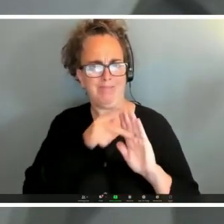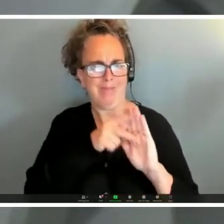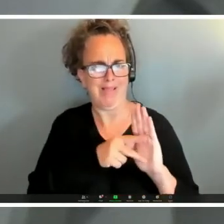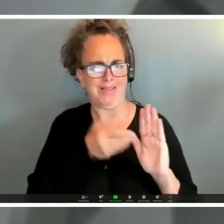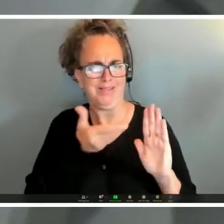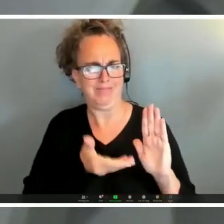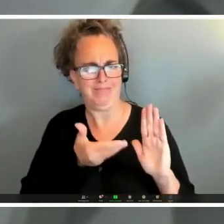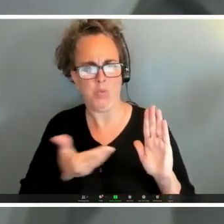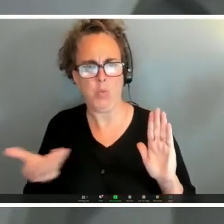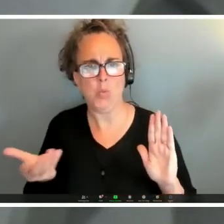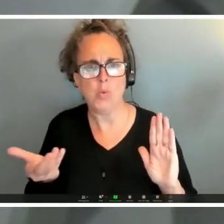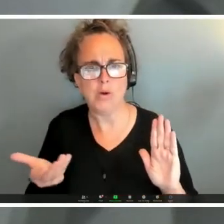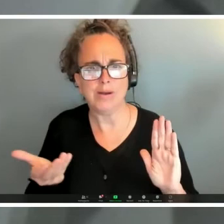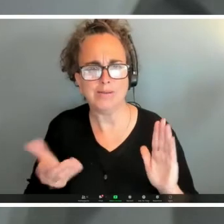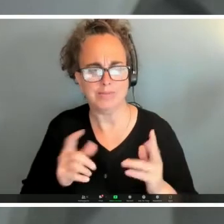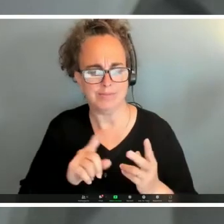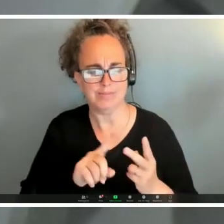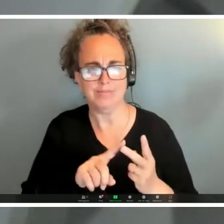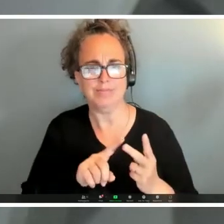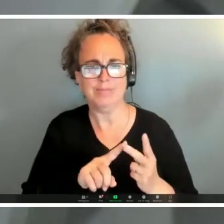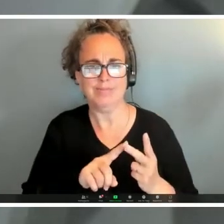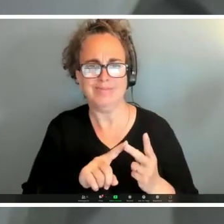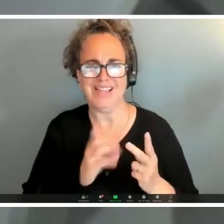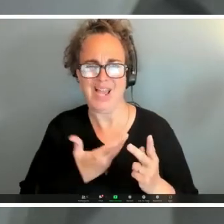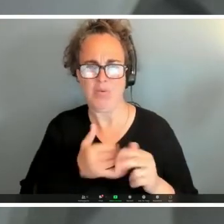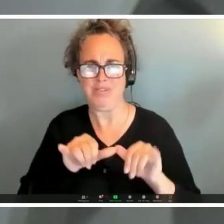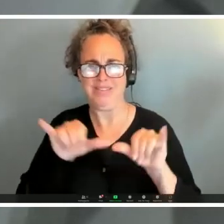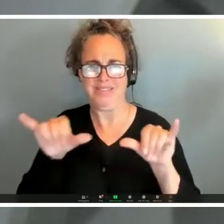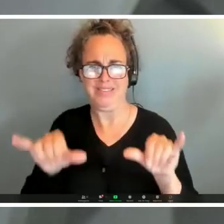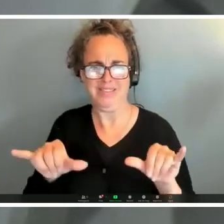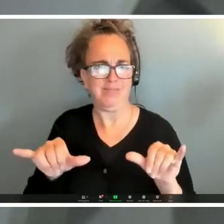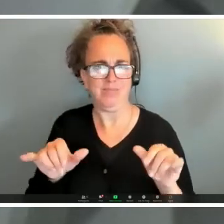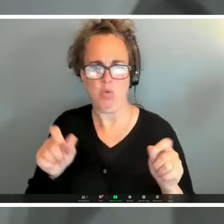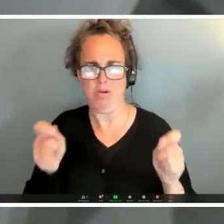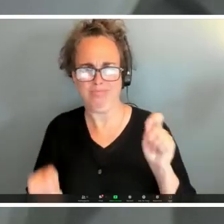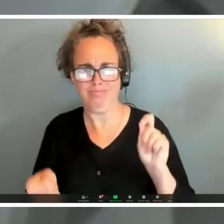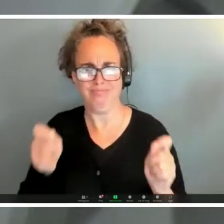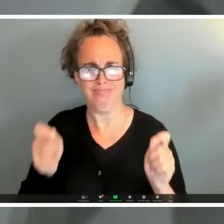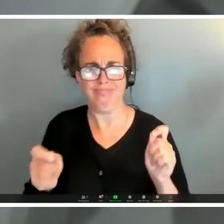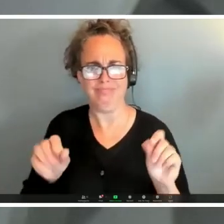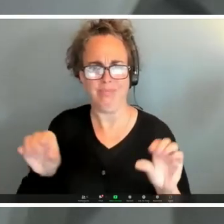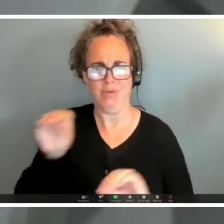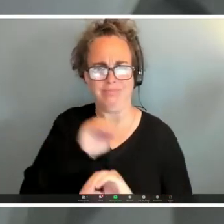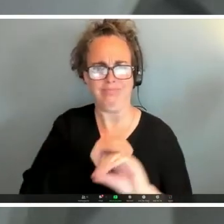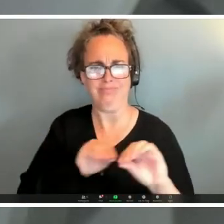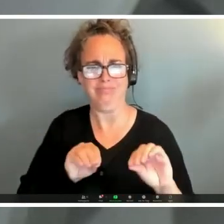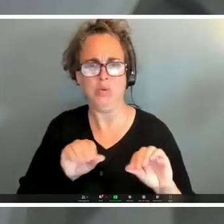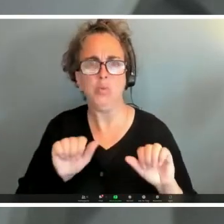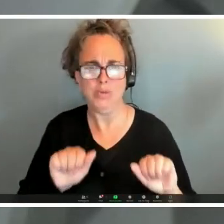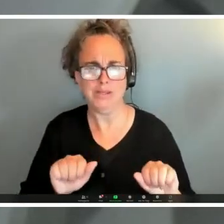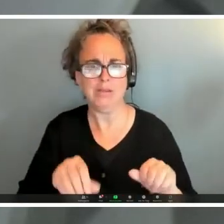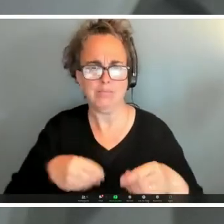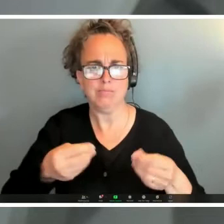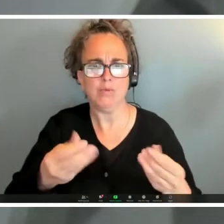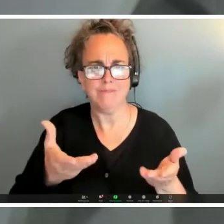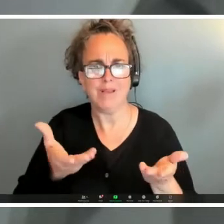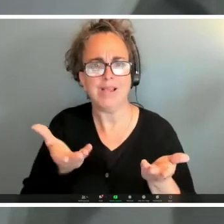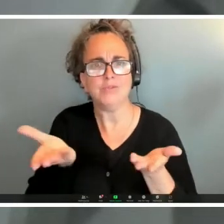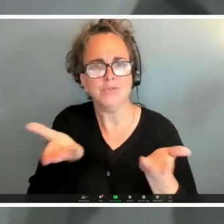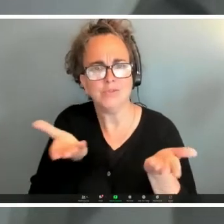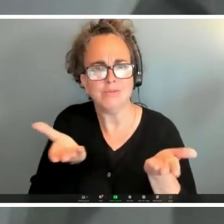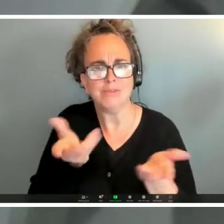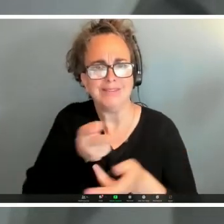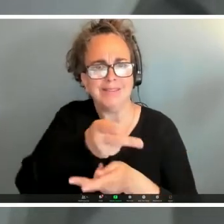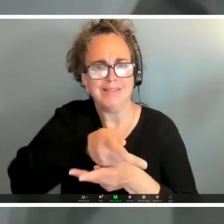ensure that our system can be structured or restructured to ensure that we can deliver the kind of care